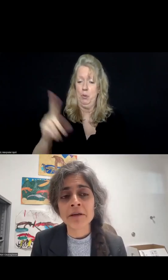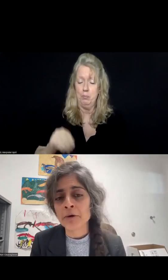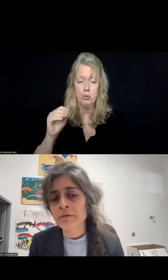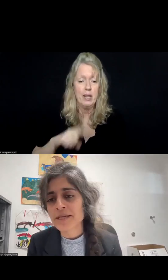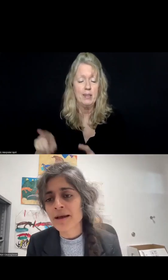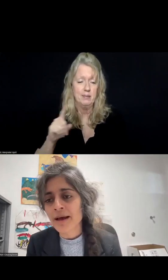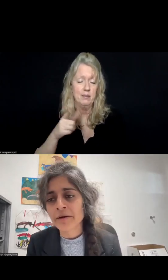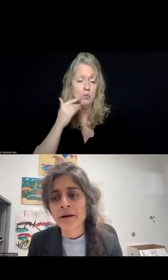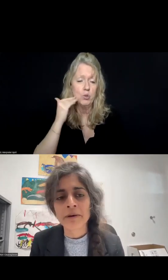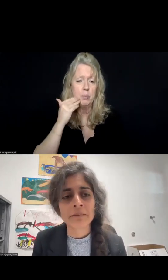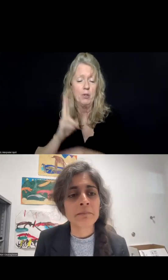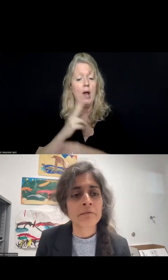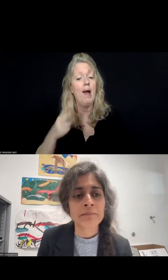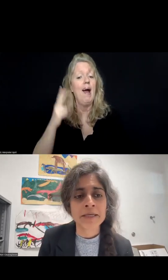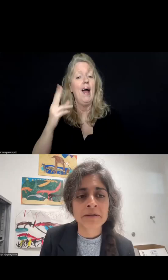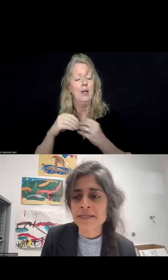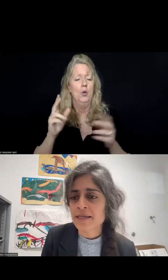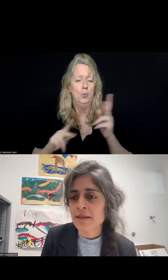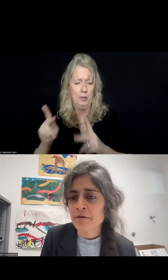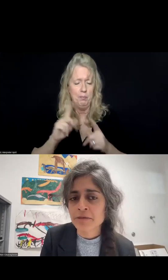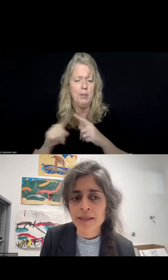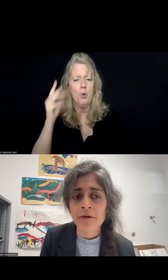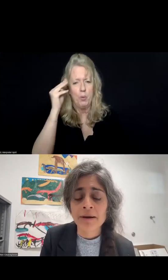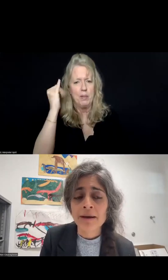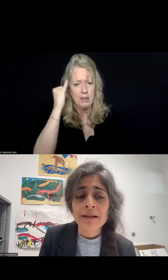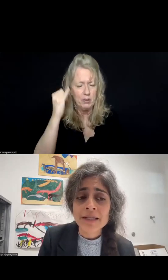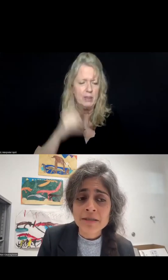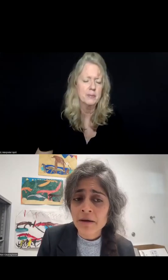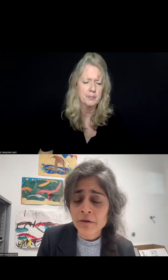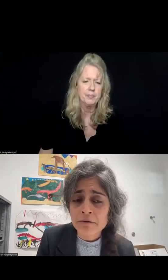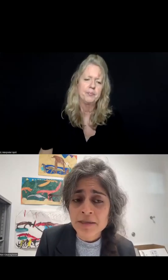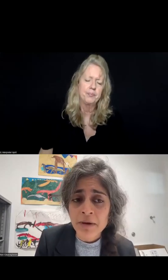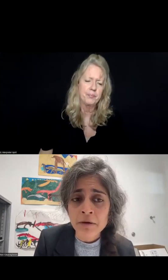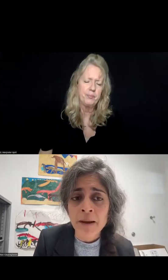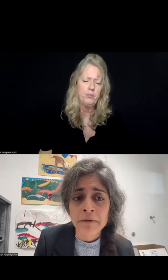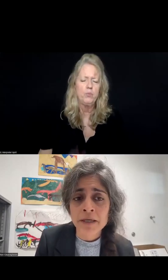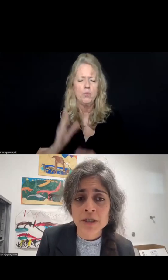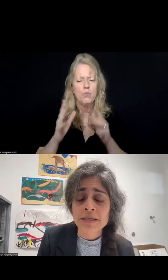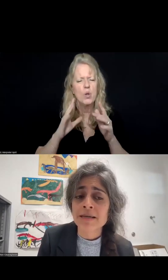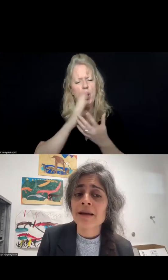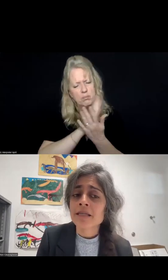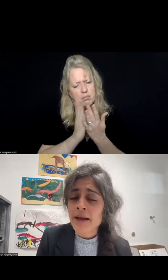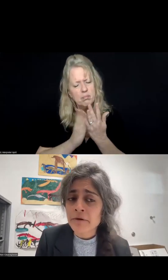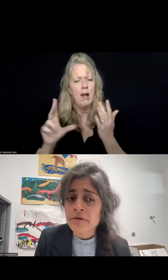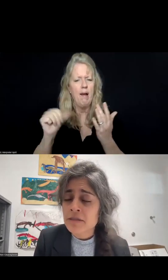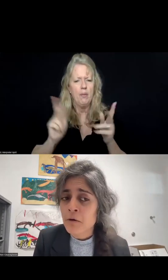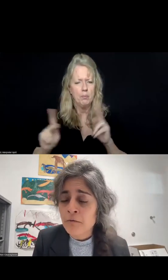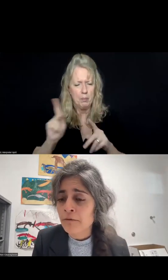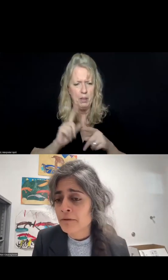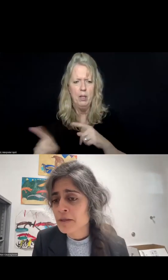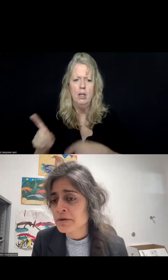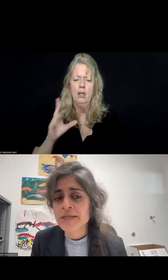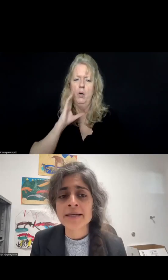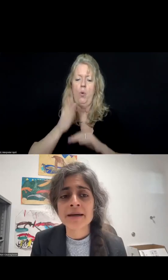is 71% higher among people with mental illness than those without. Let's go through some other populations. Tobacco use is